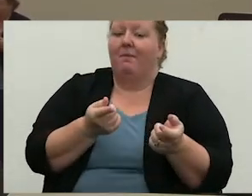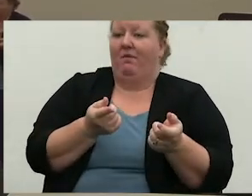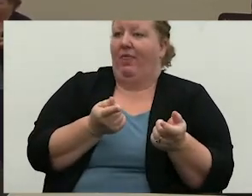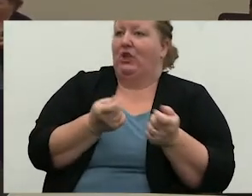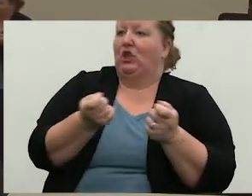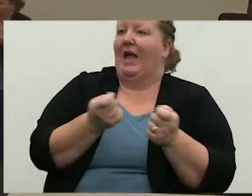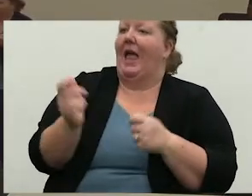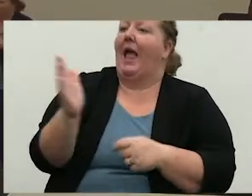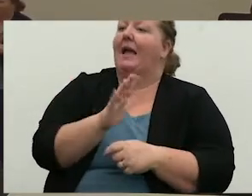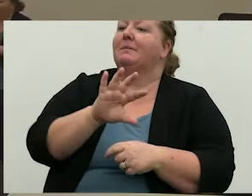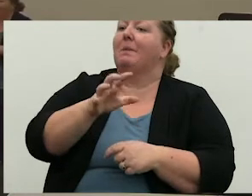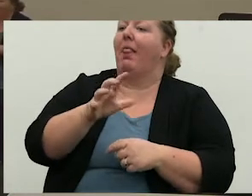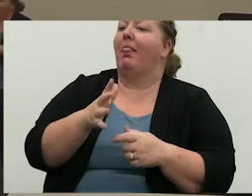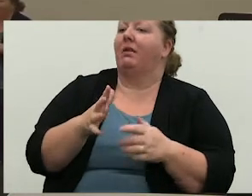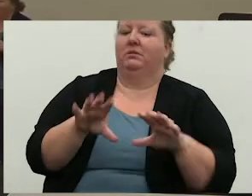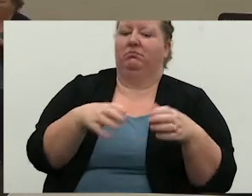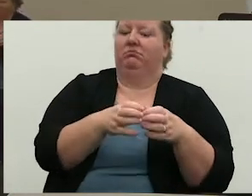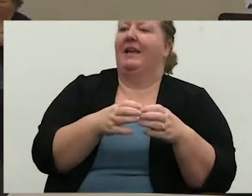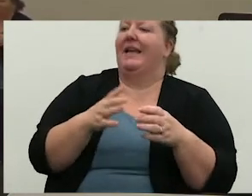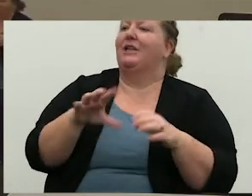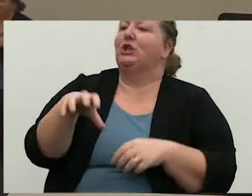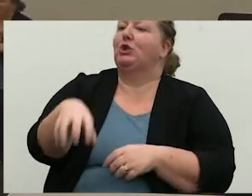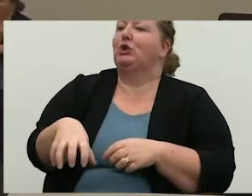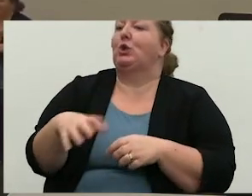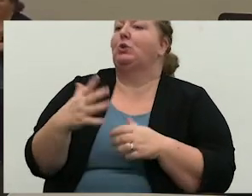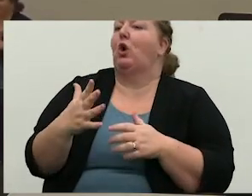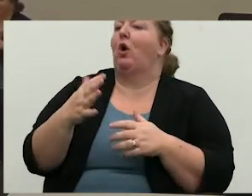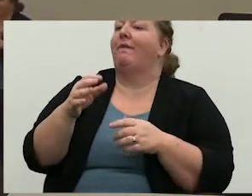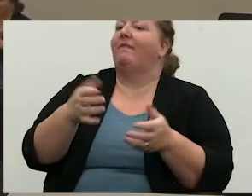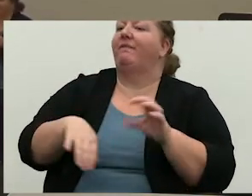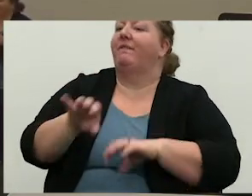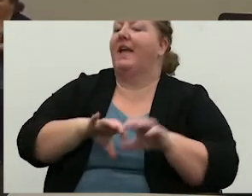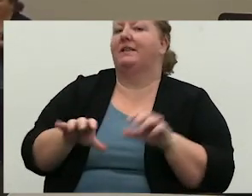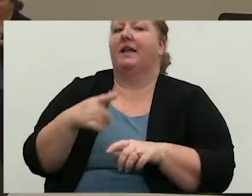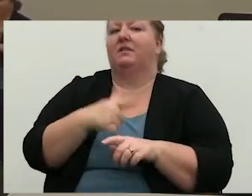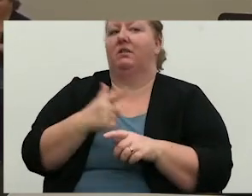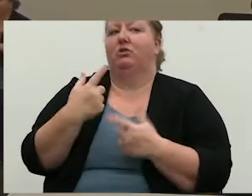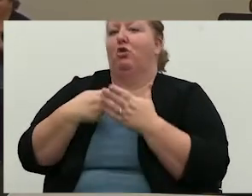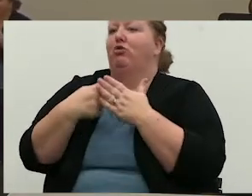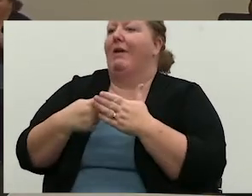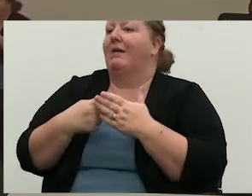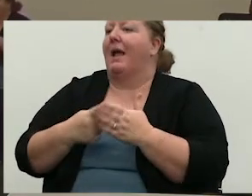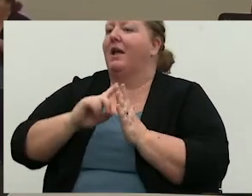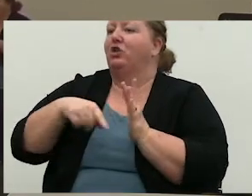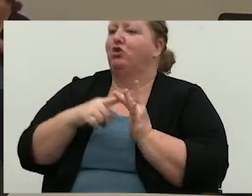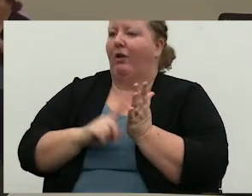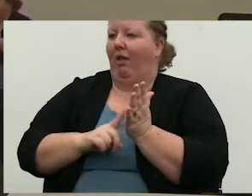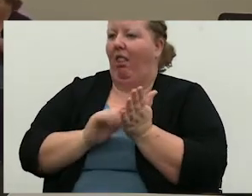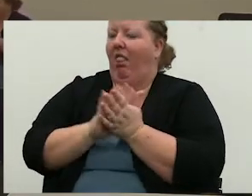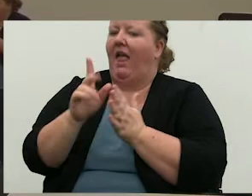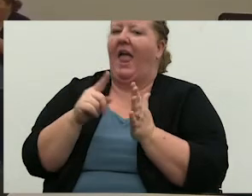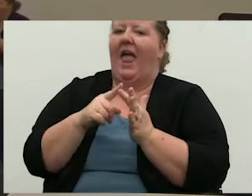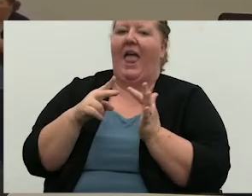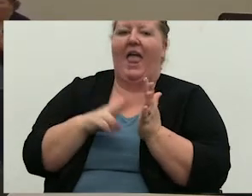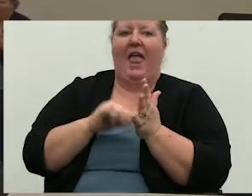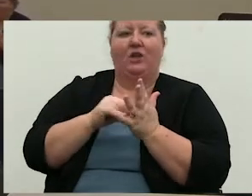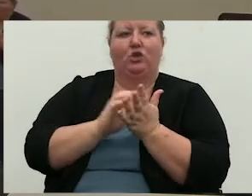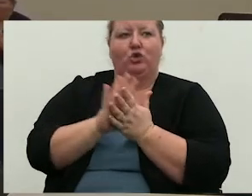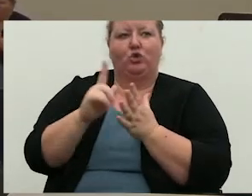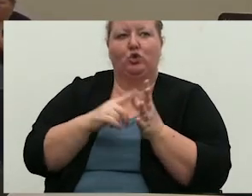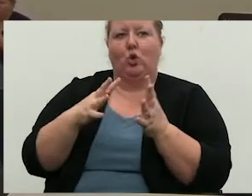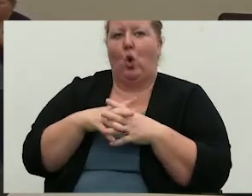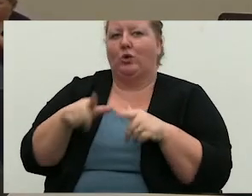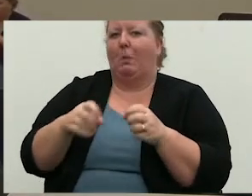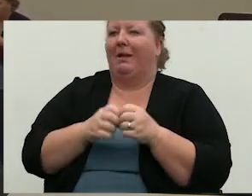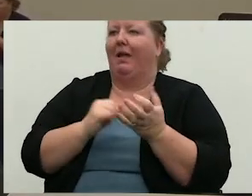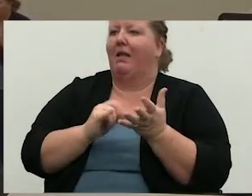Physics. I'd like to introduce Jill Henshaw here. Jill is a British Sign Language interpreter, so if anybody would like to